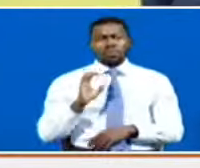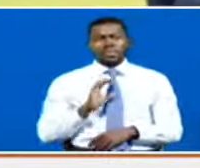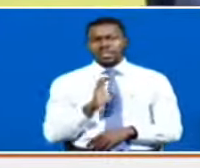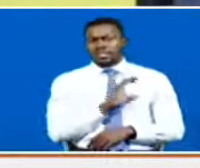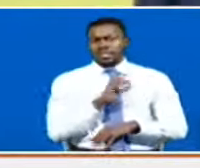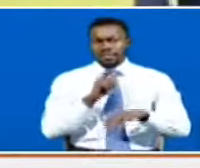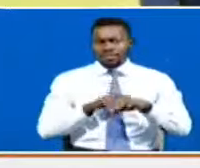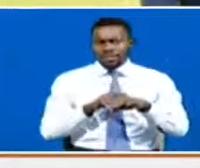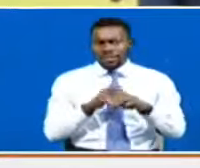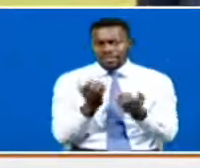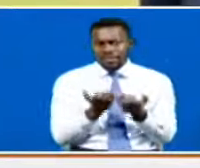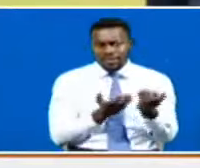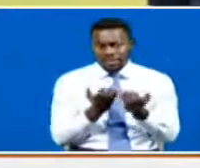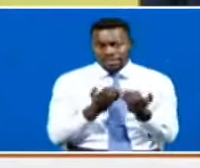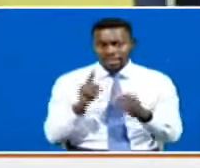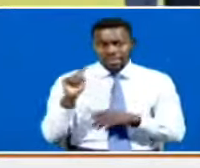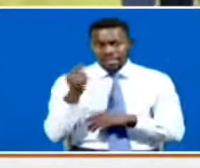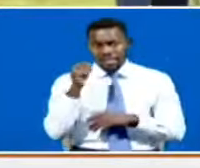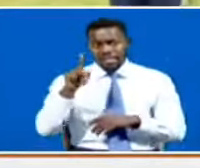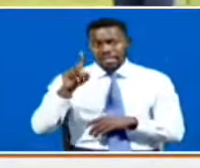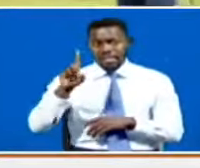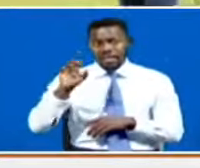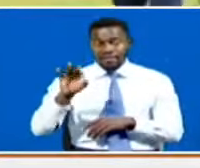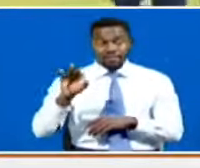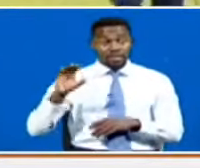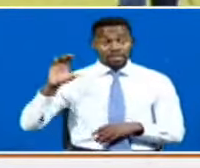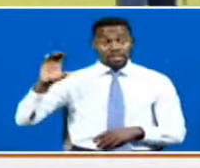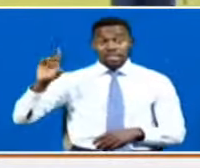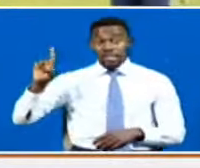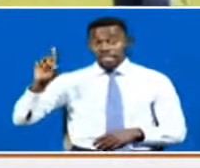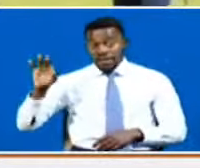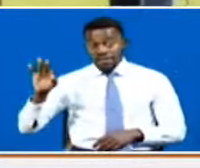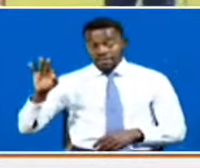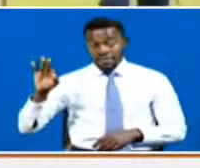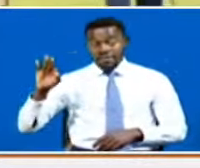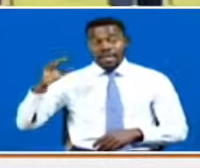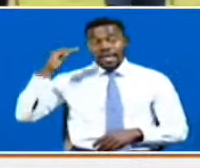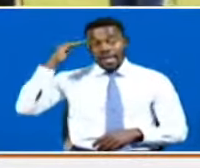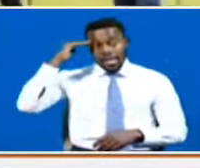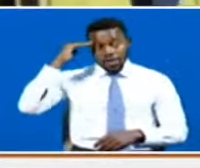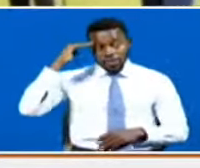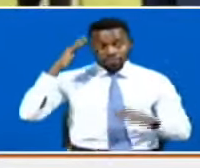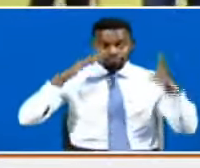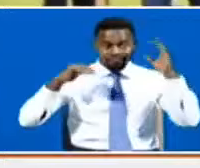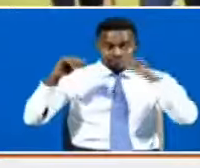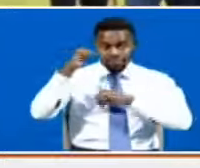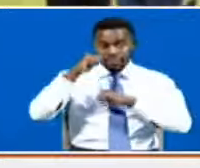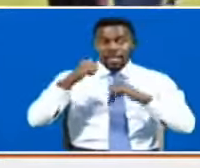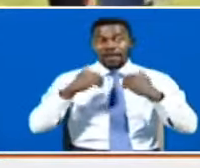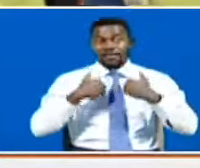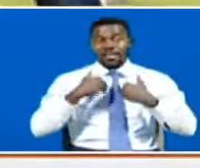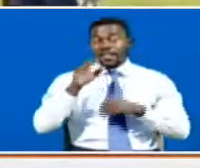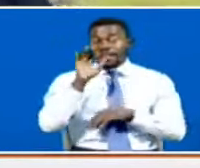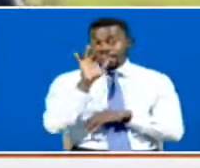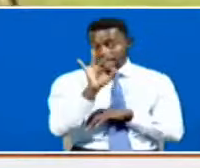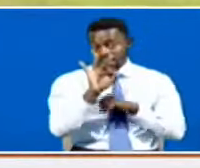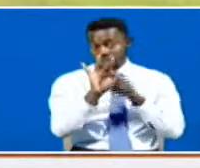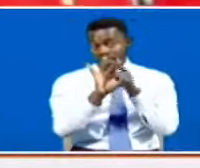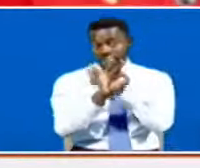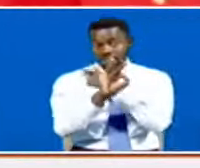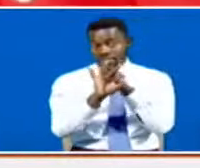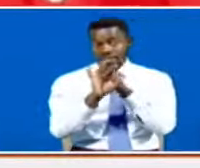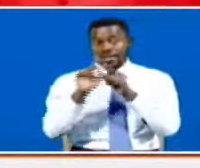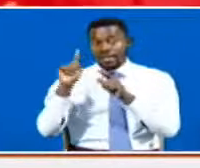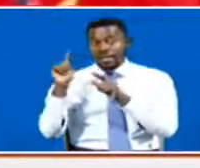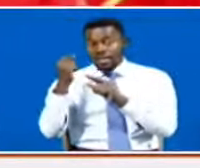military. The CDF is the head of the military, which is made up of three wings: the Kenya Army,